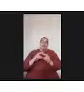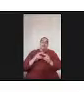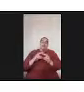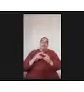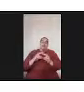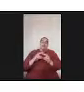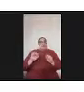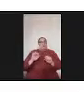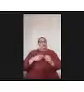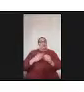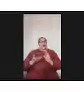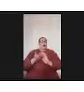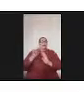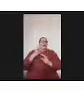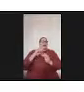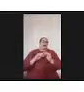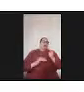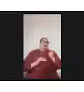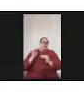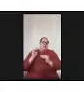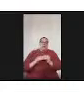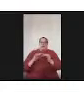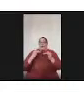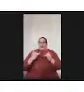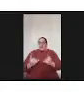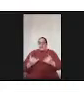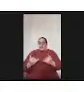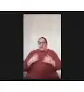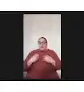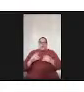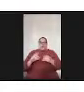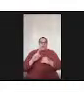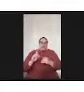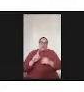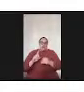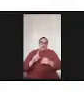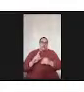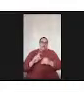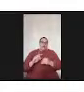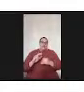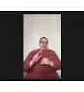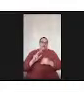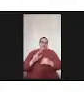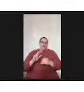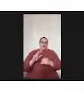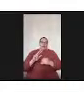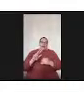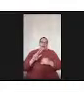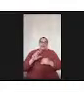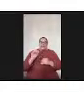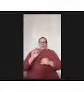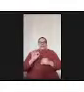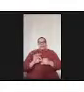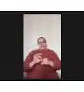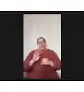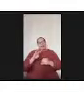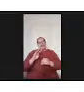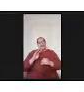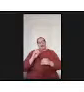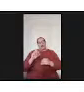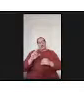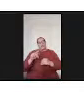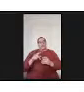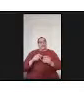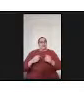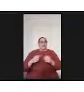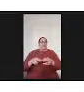systems in the building. We are currently, I think, about 80% at 4 Dove Street. The challenges which